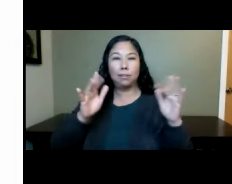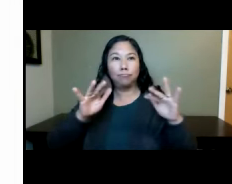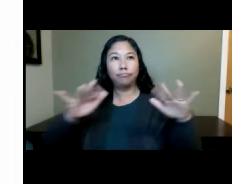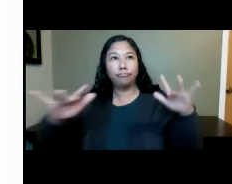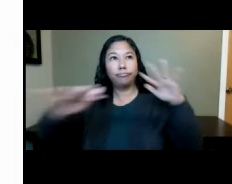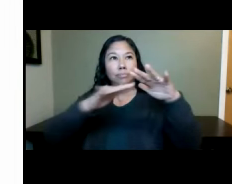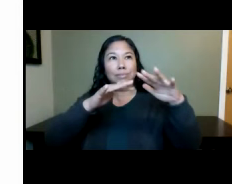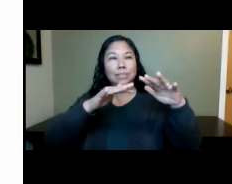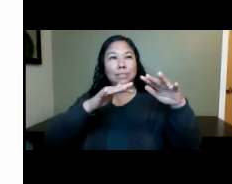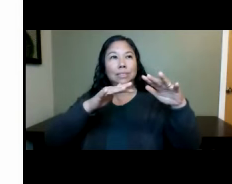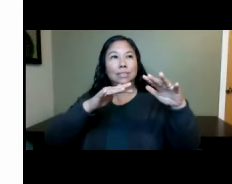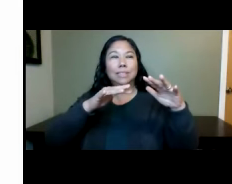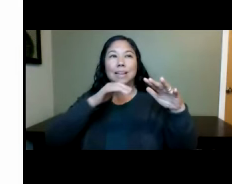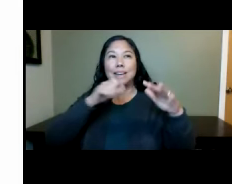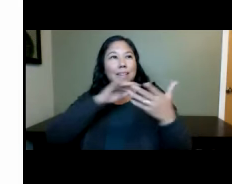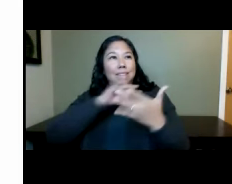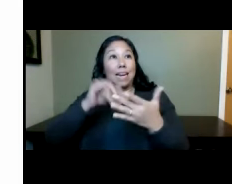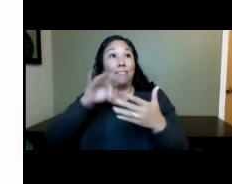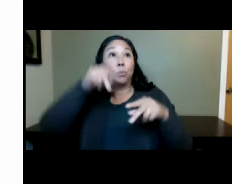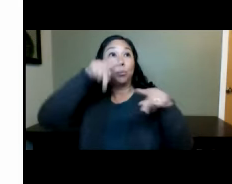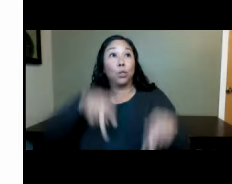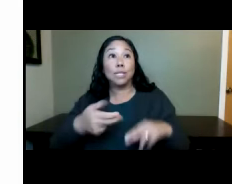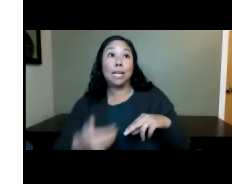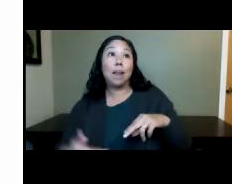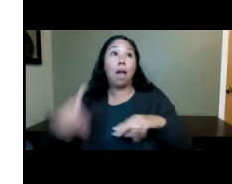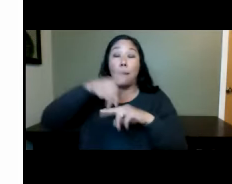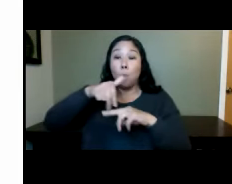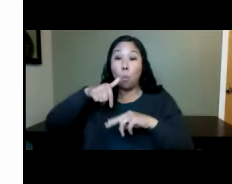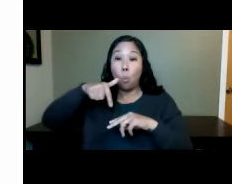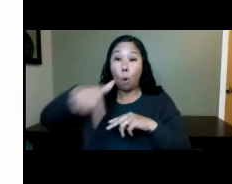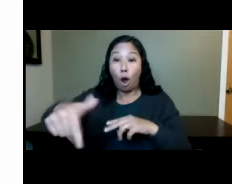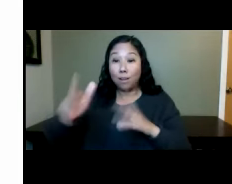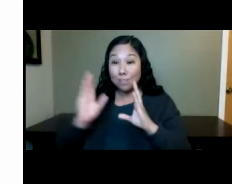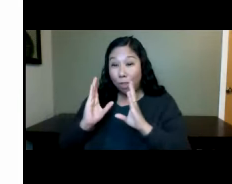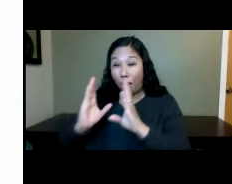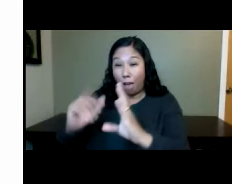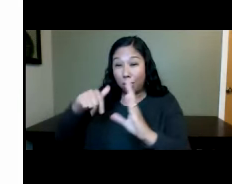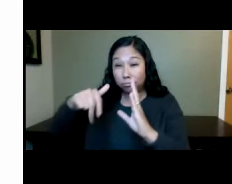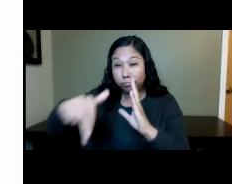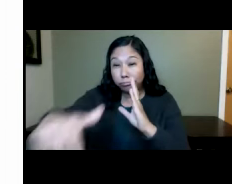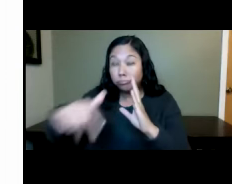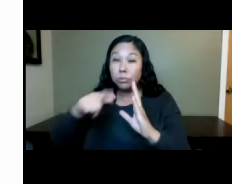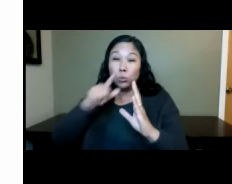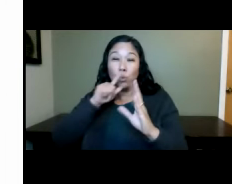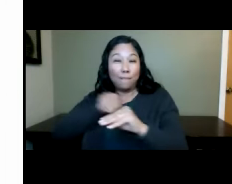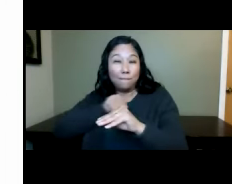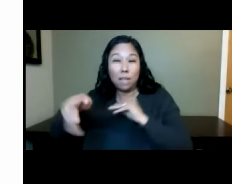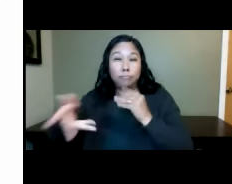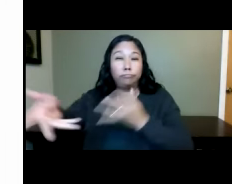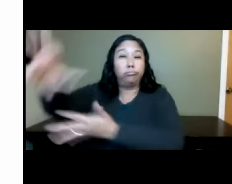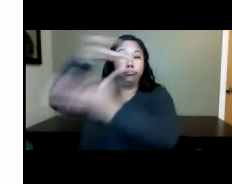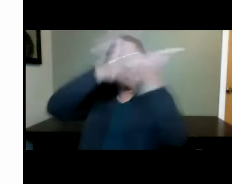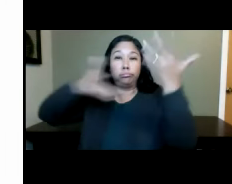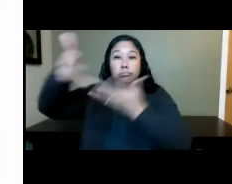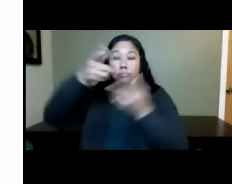gets up and down, and walks up and down the aisle, or air movement changes that way. So there are risks